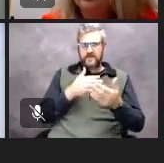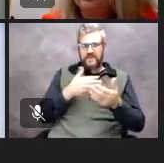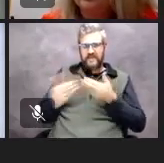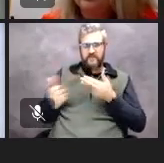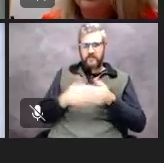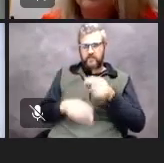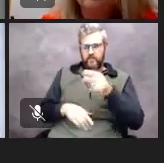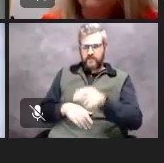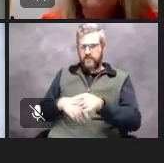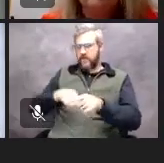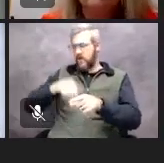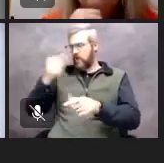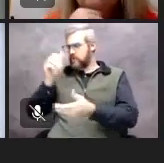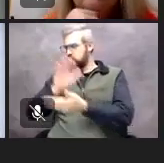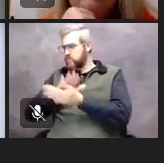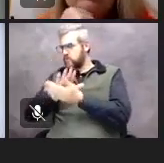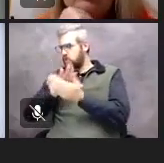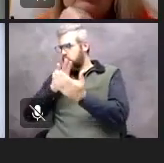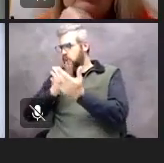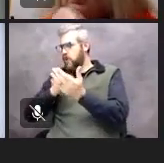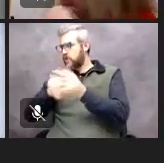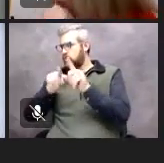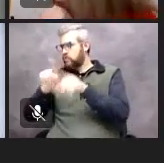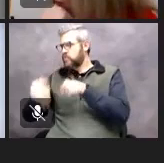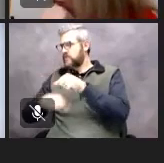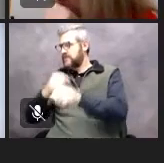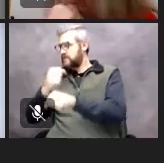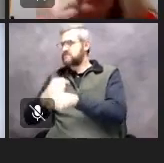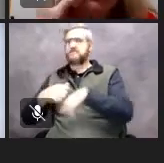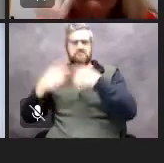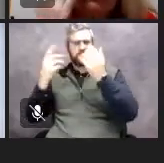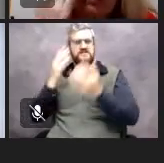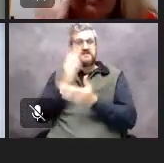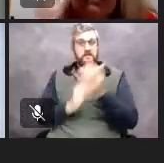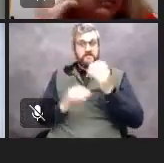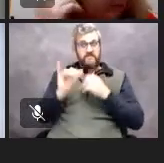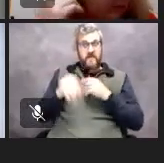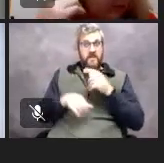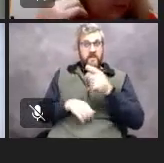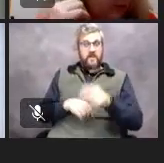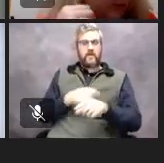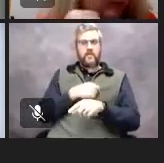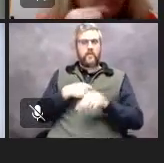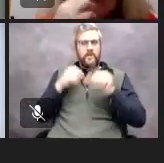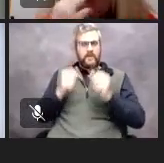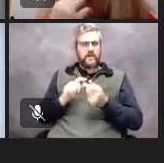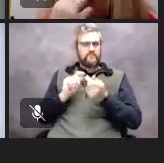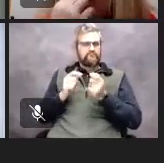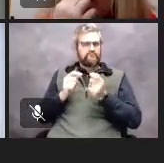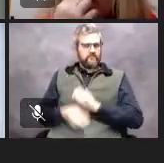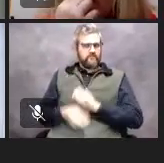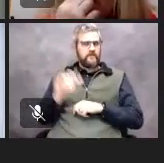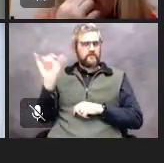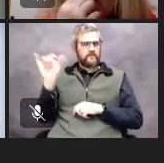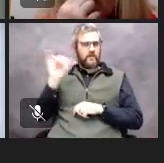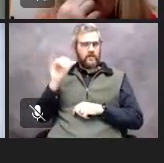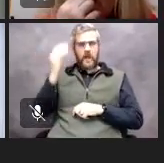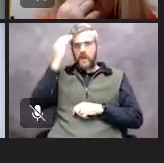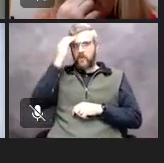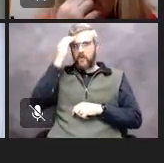this school learning throughout the year. And I think some of that we could revamp as well. But I know there's a